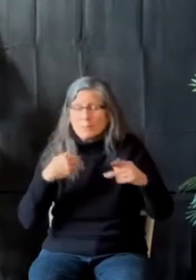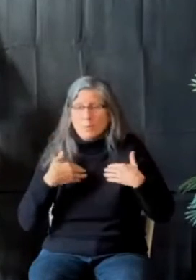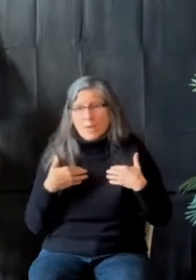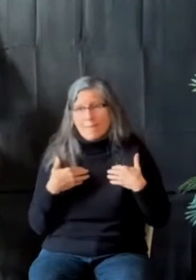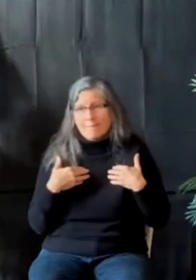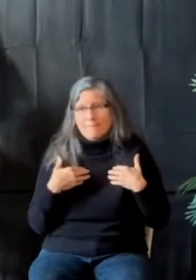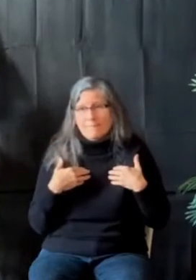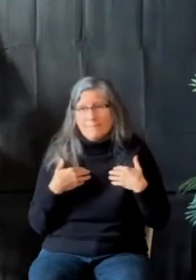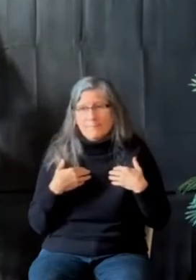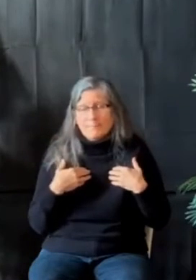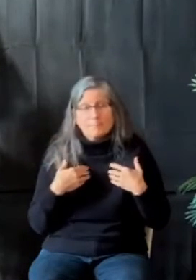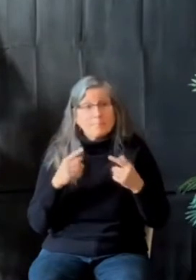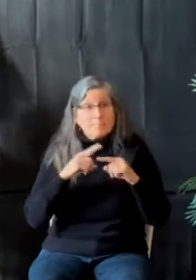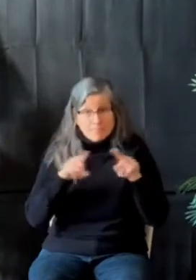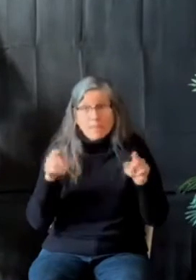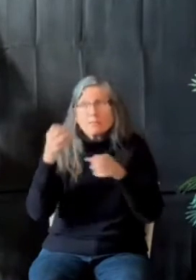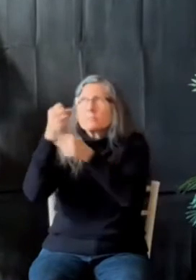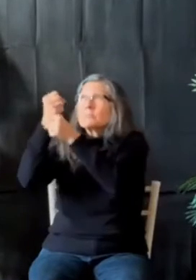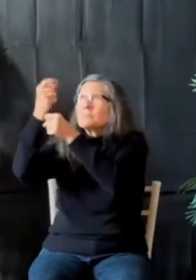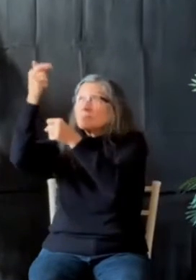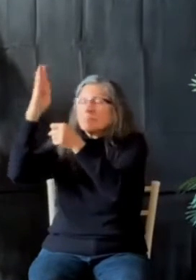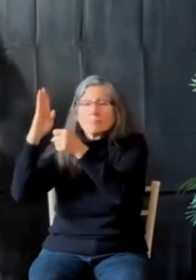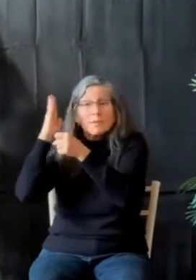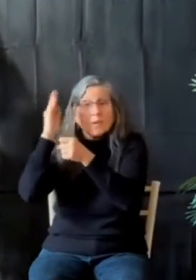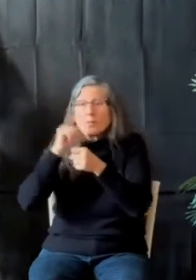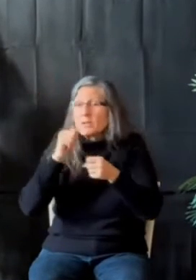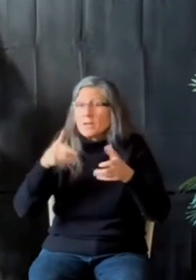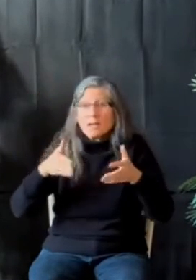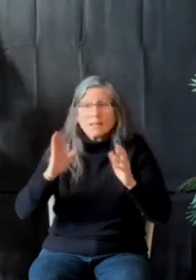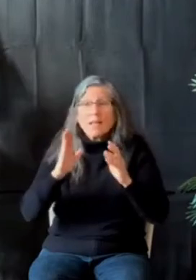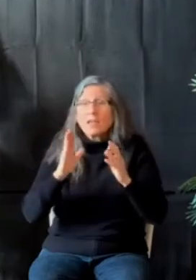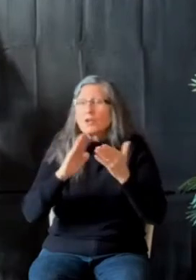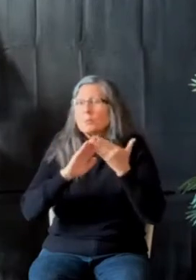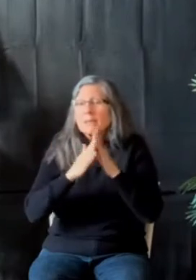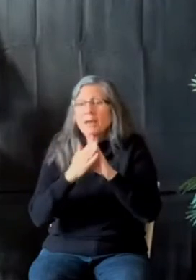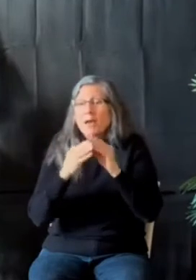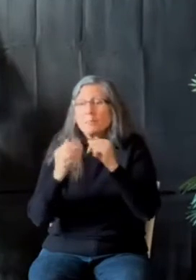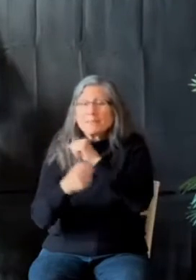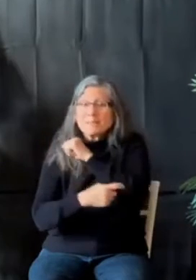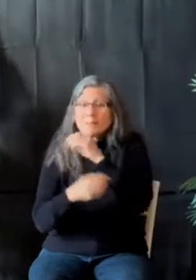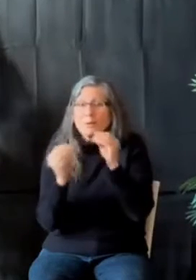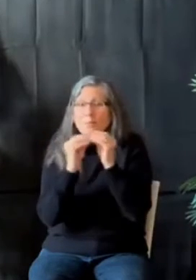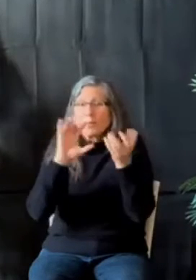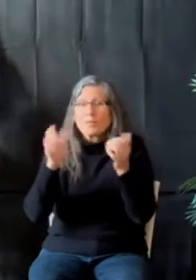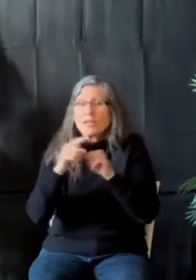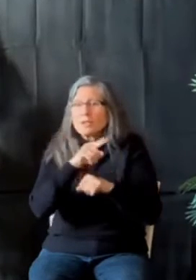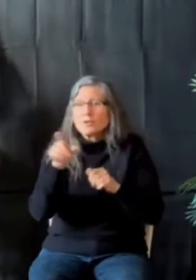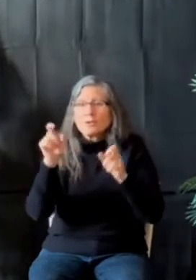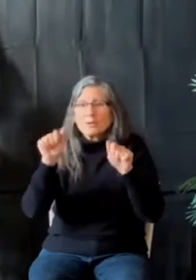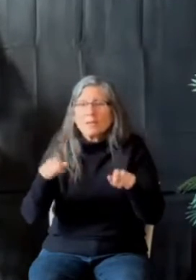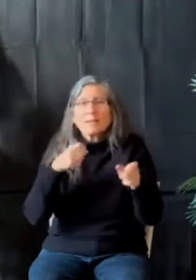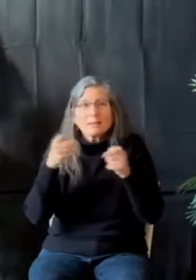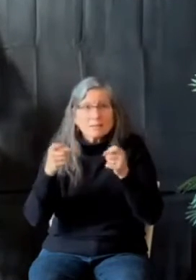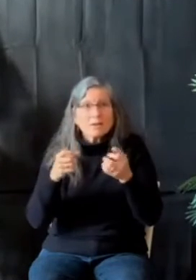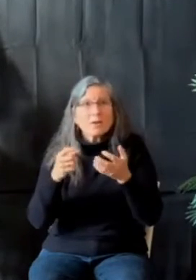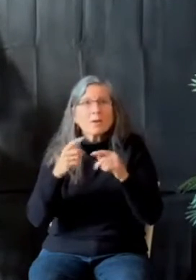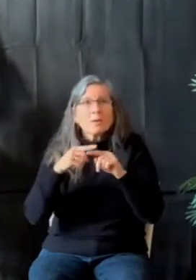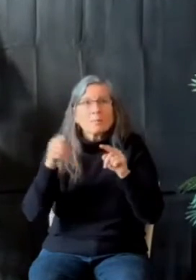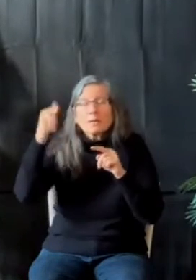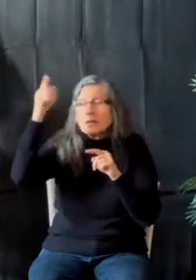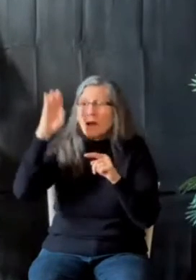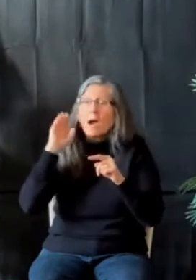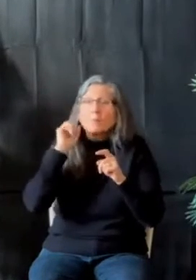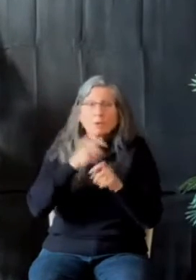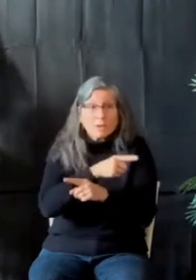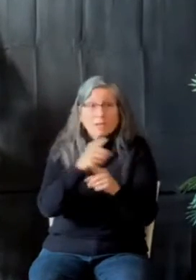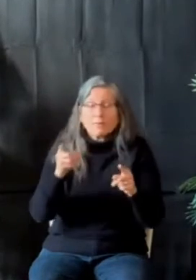have. But you can trust God. He will not let you be tempted more than you can stand. But when you are tempted, God will also give you a